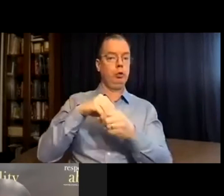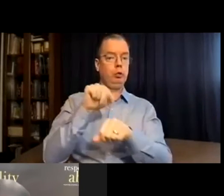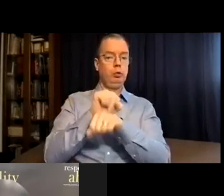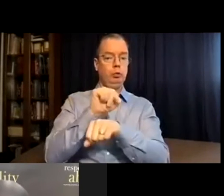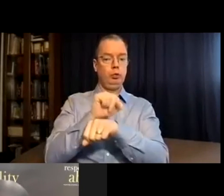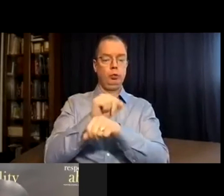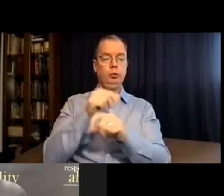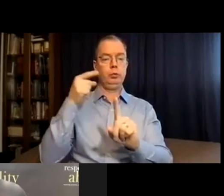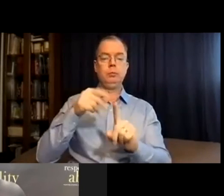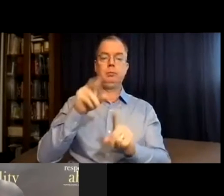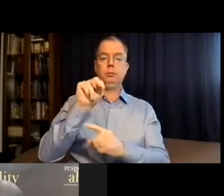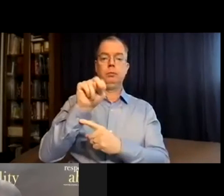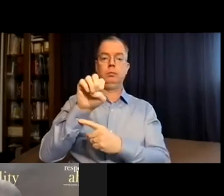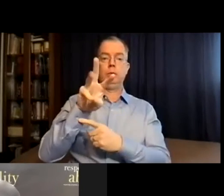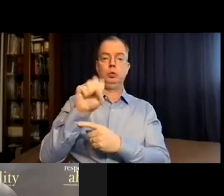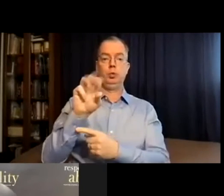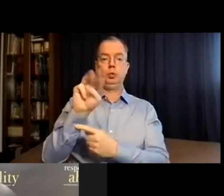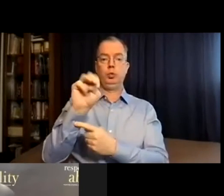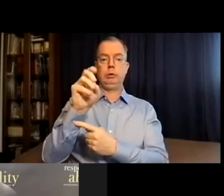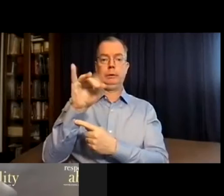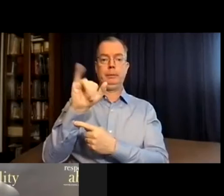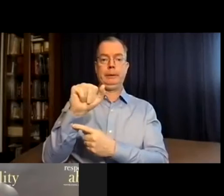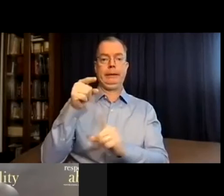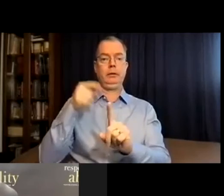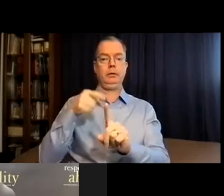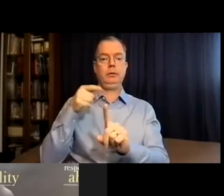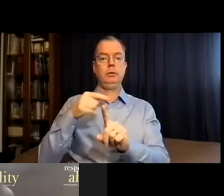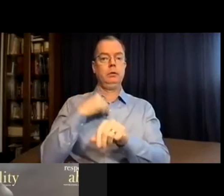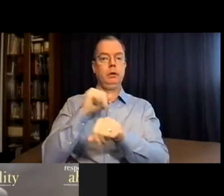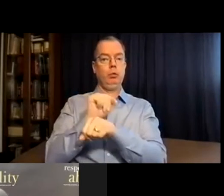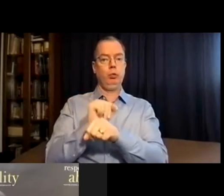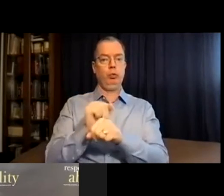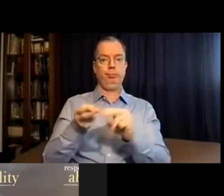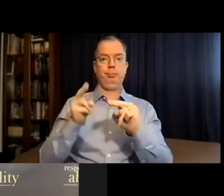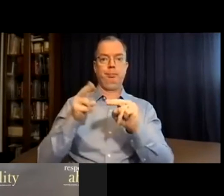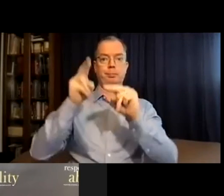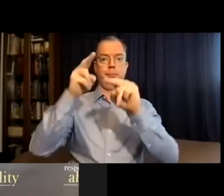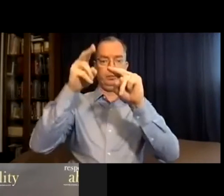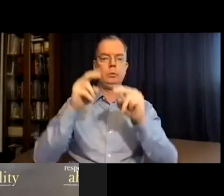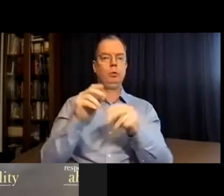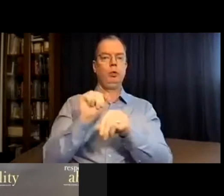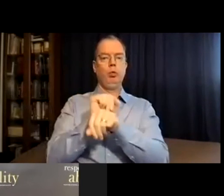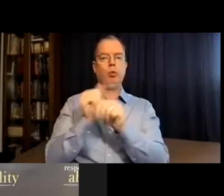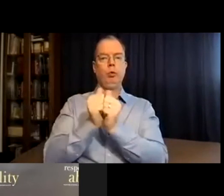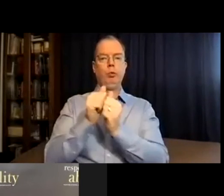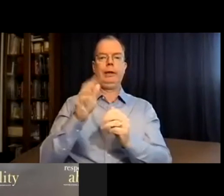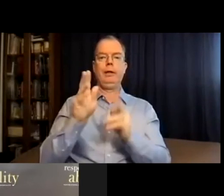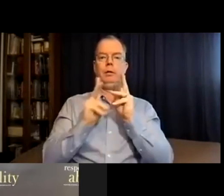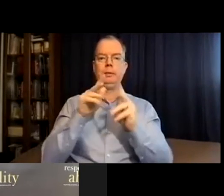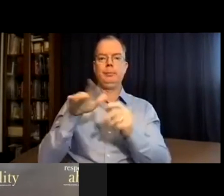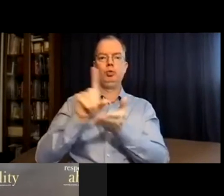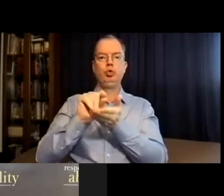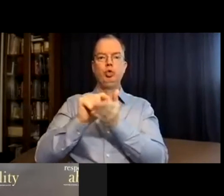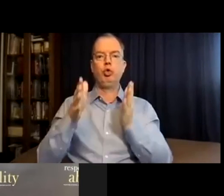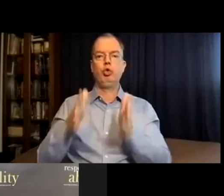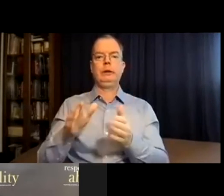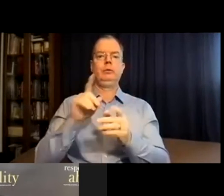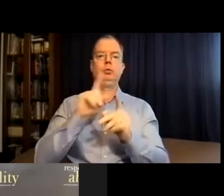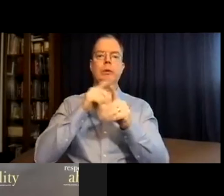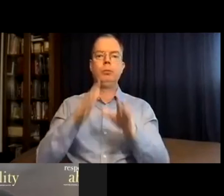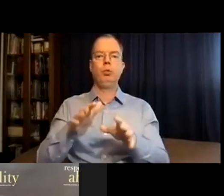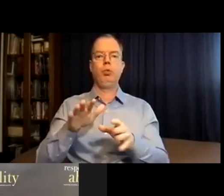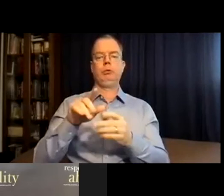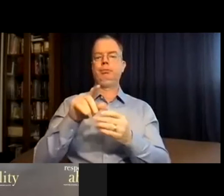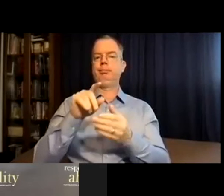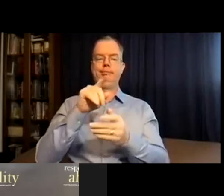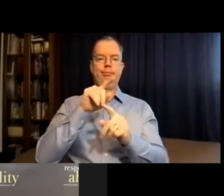excited on our Hollywood inclusion work, in the news media especially. It's been going up. We've been